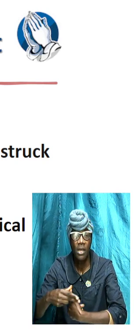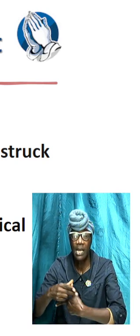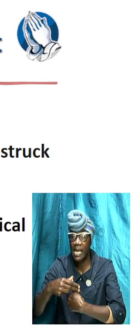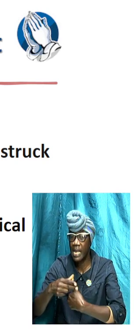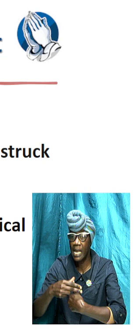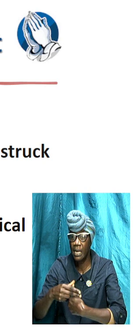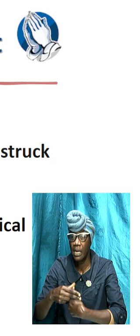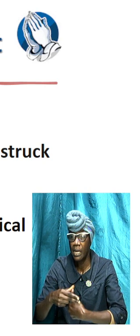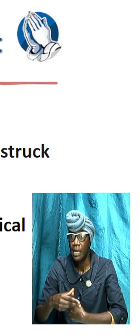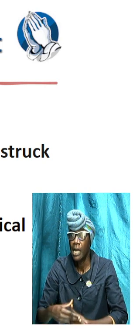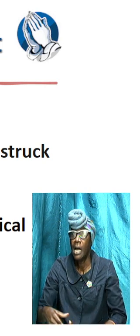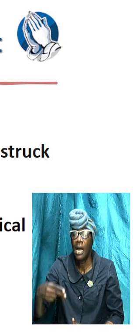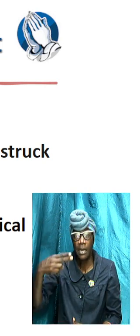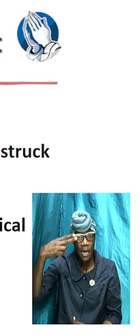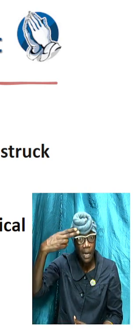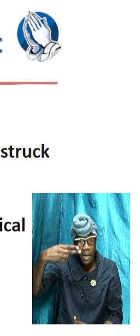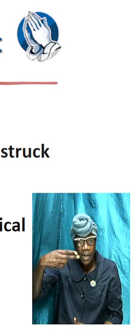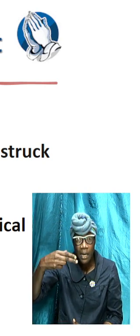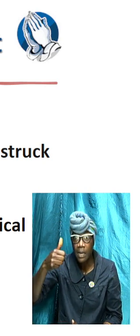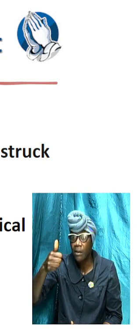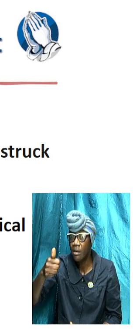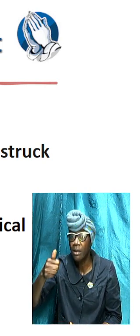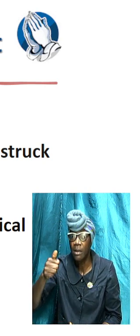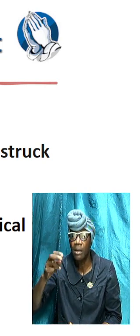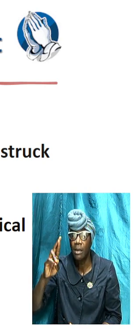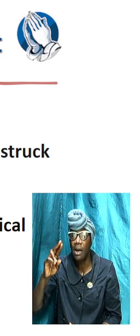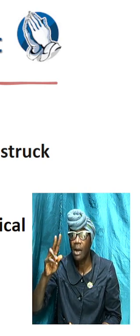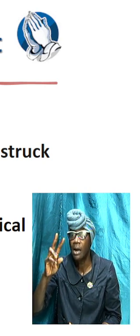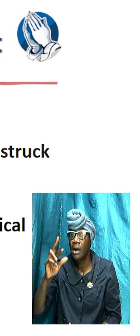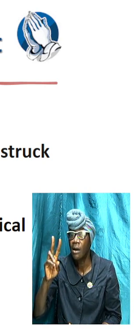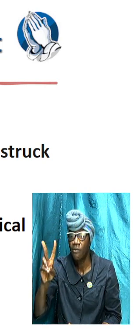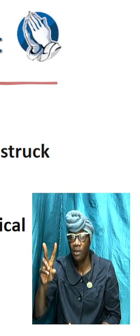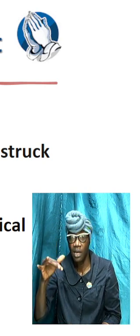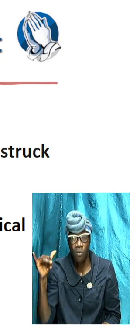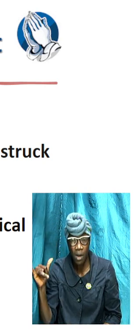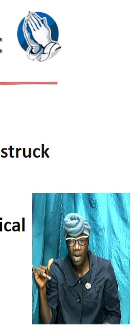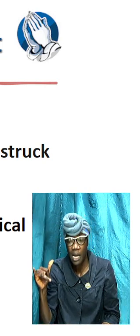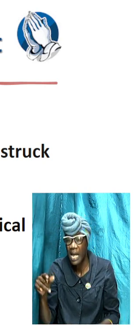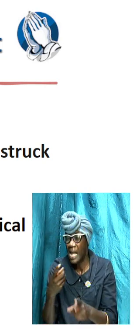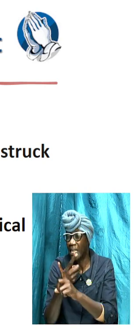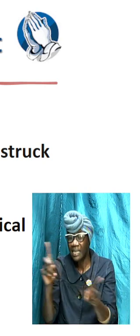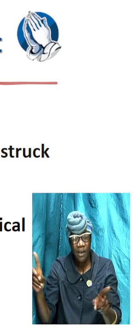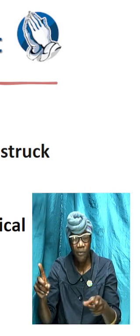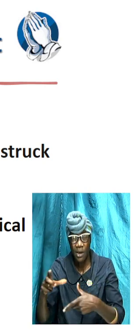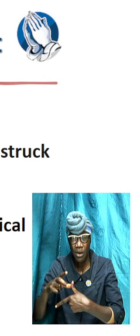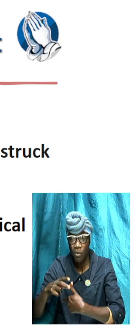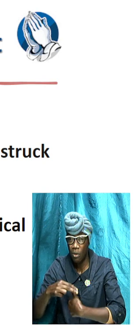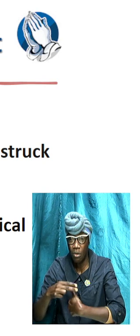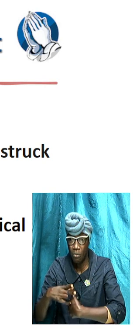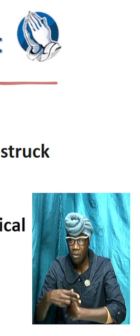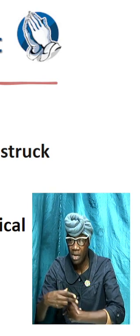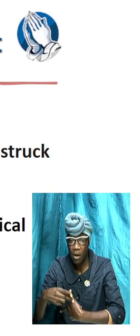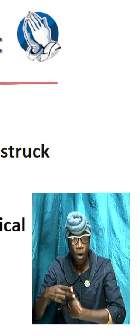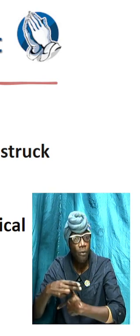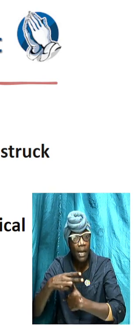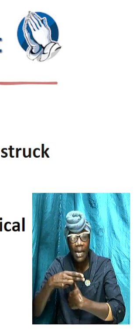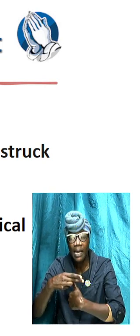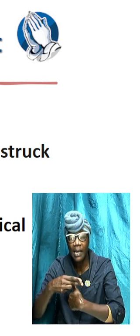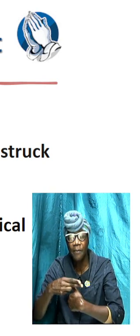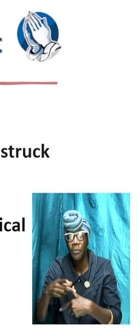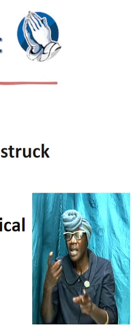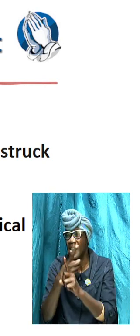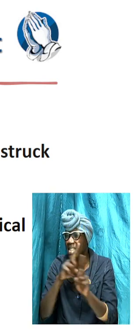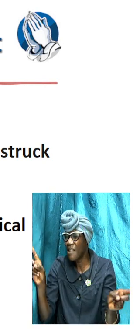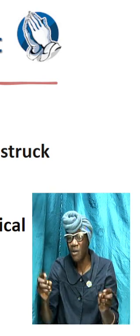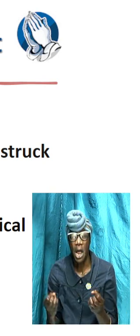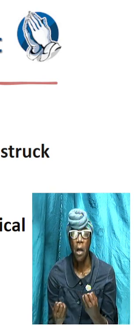and Irma and Maria. And these places struck in the state, in Texas. And a lot of people were